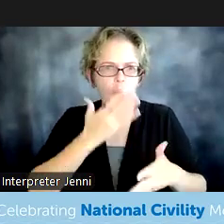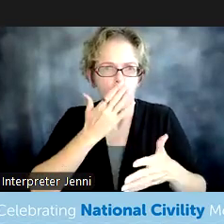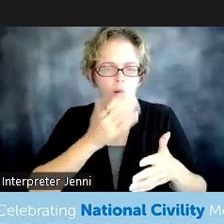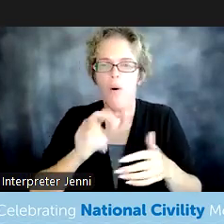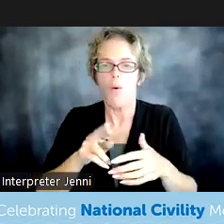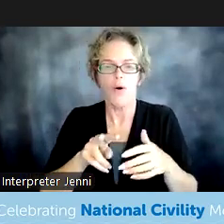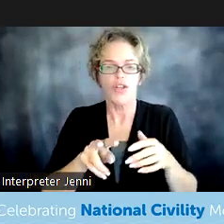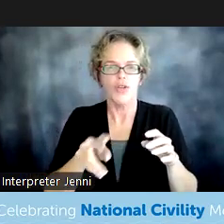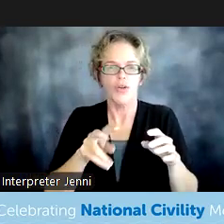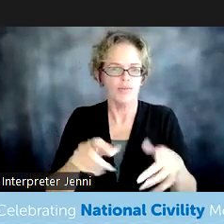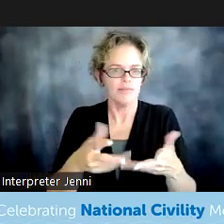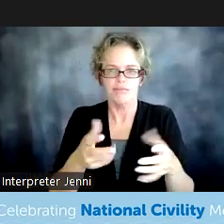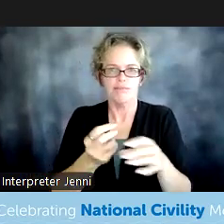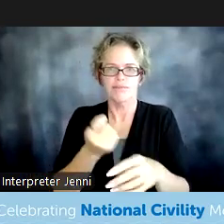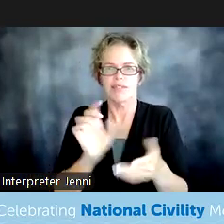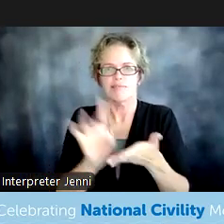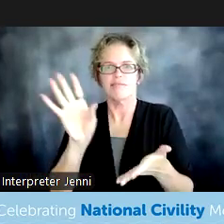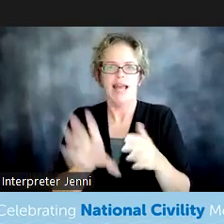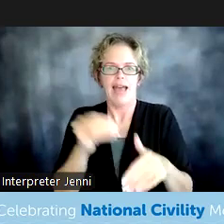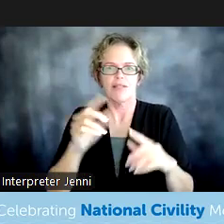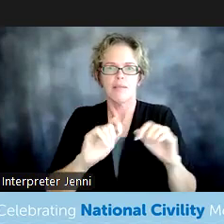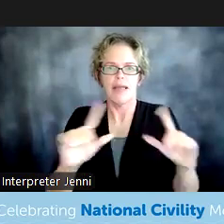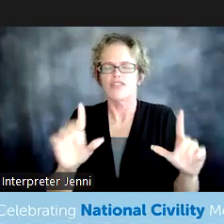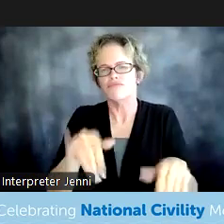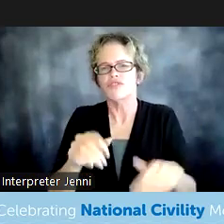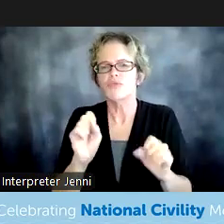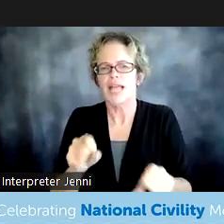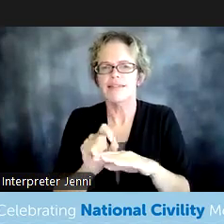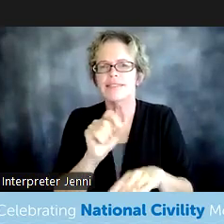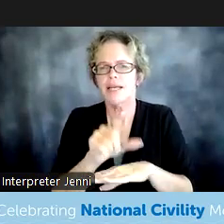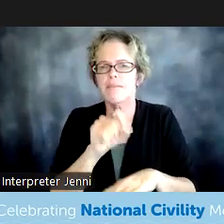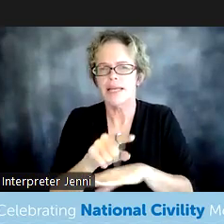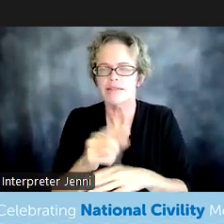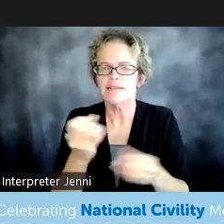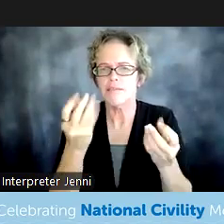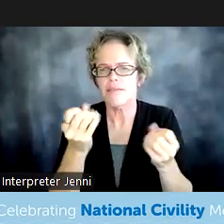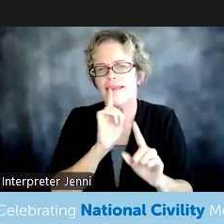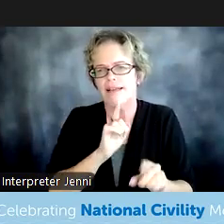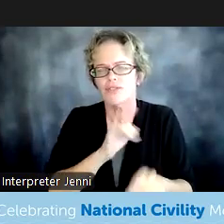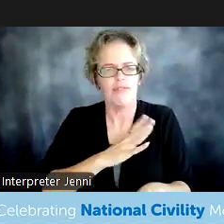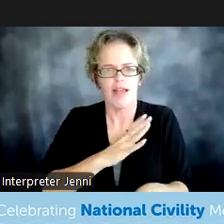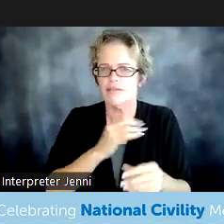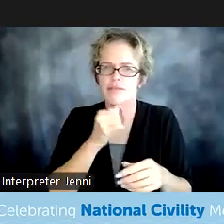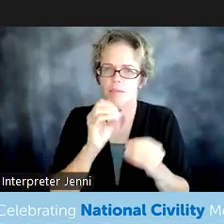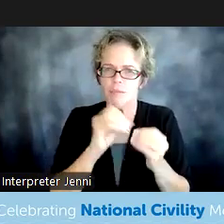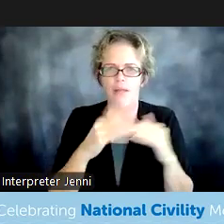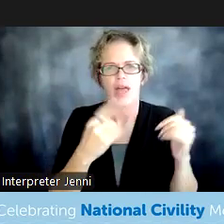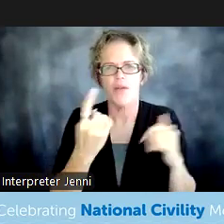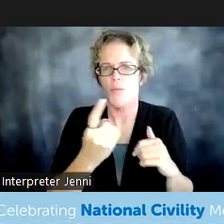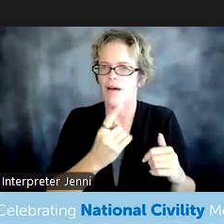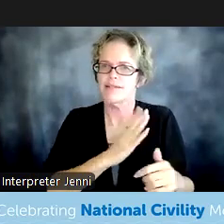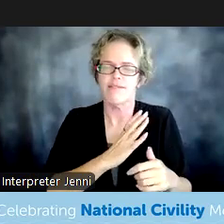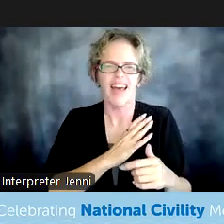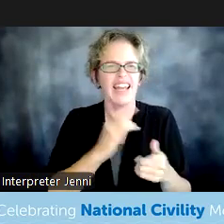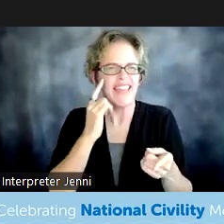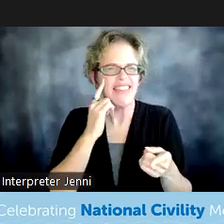or whatever might happen, you can submit multiple answers on each question. So I think there is a character limit to